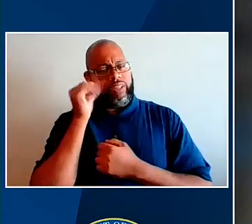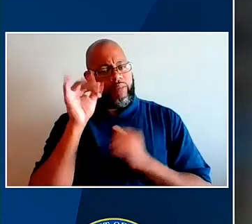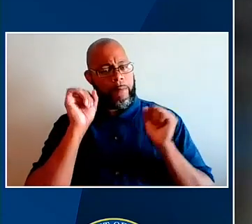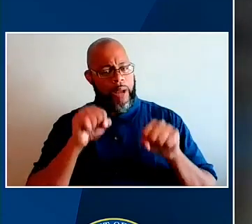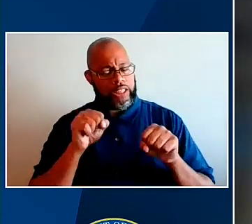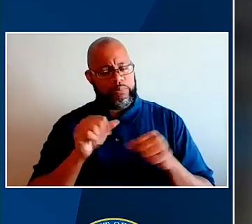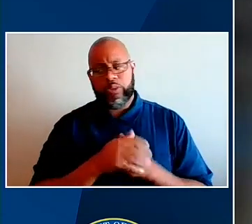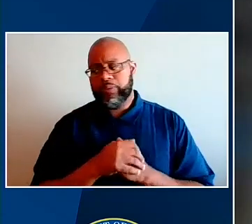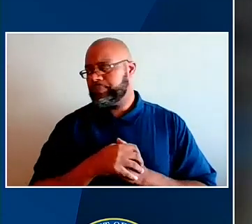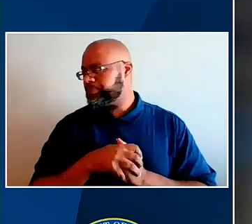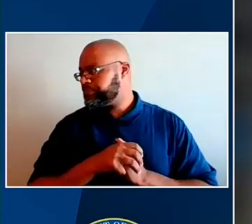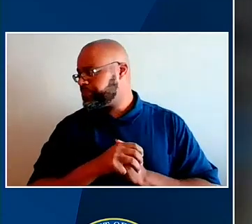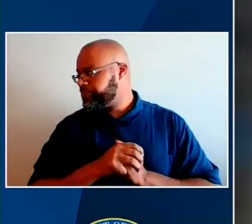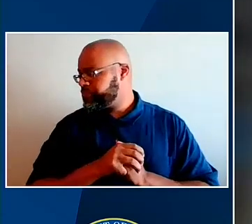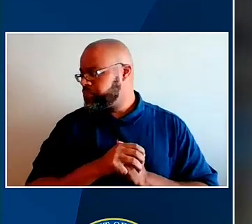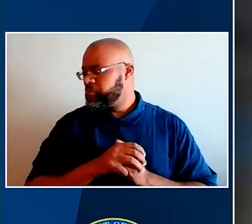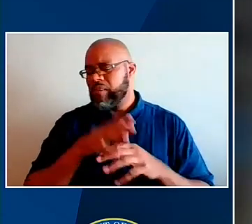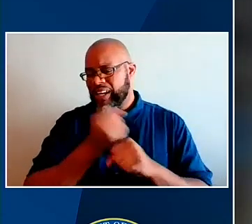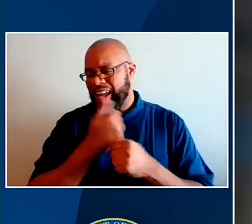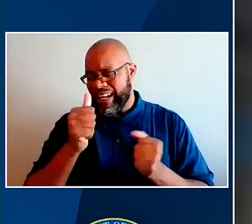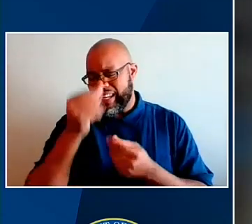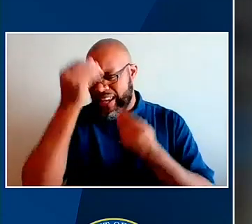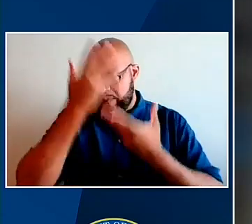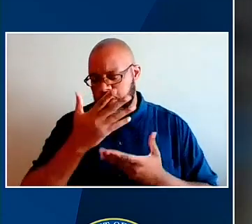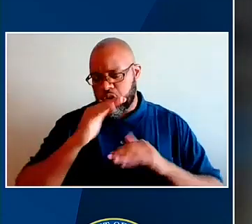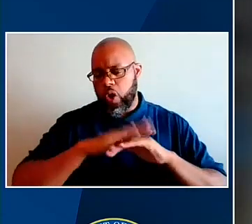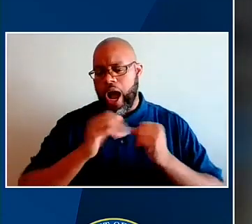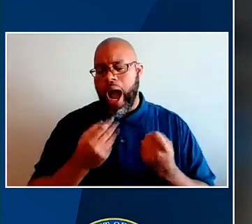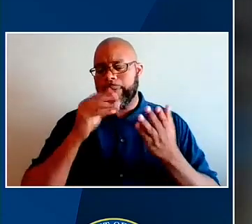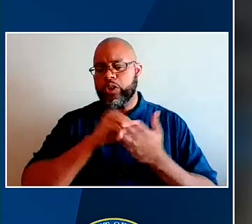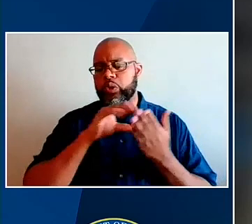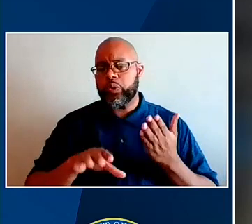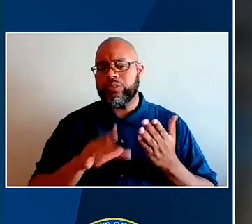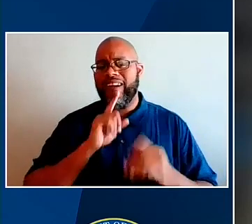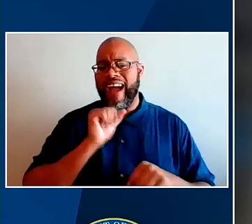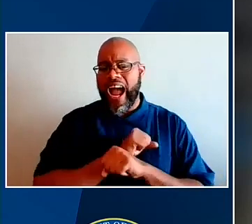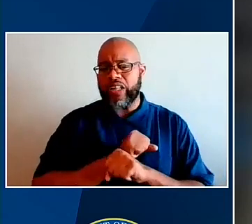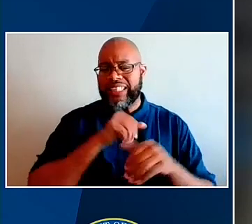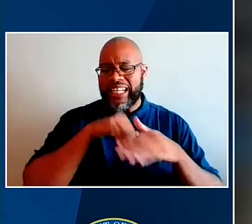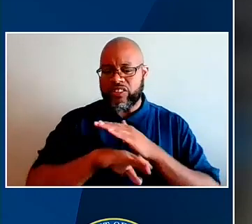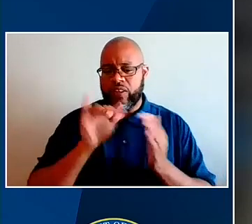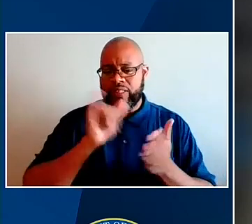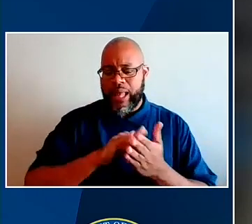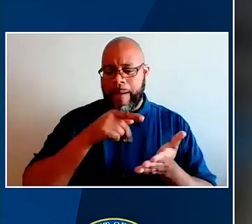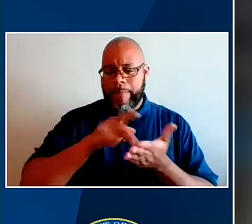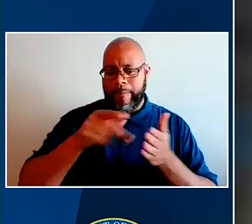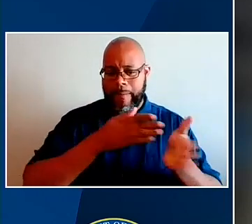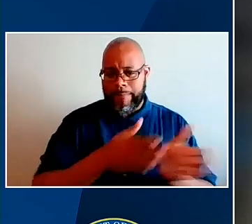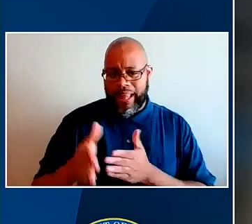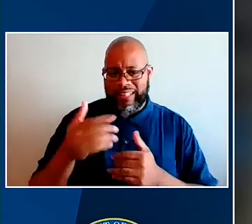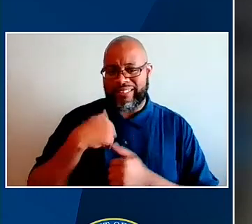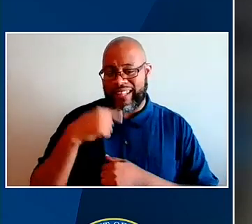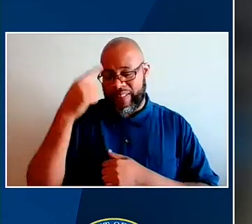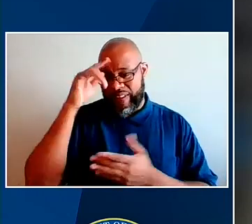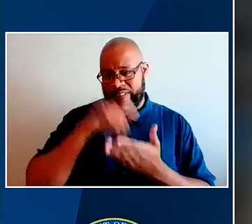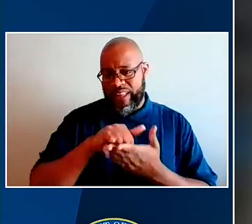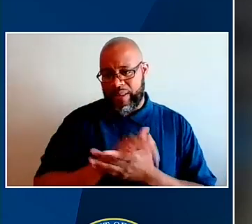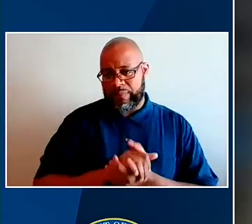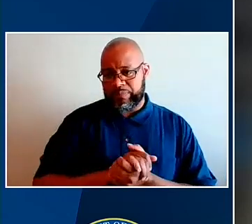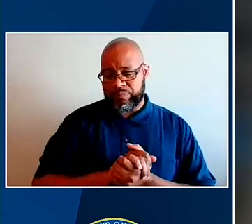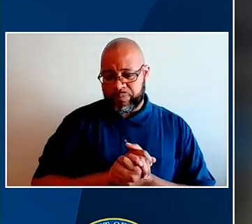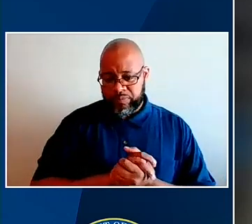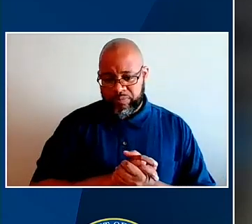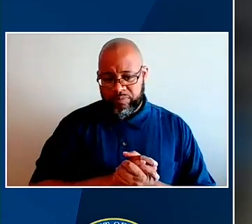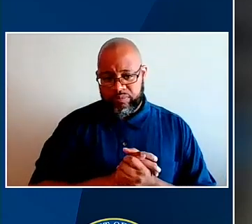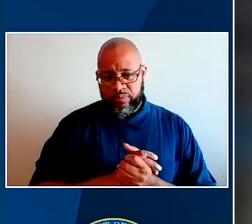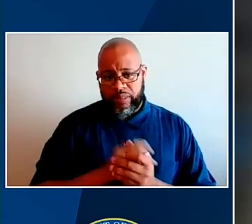to get any data on how many students are actually entering into these payment plans. I think that